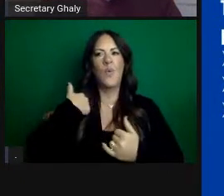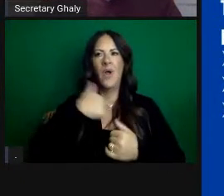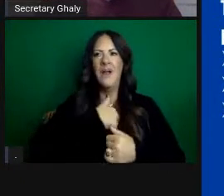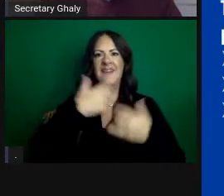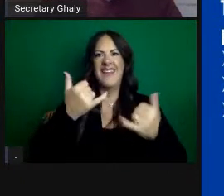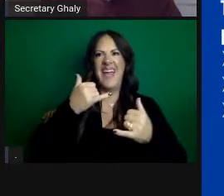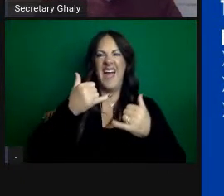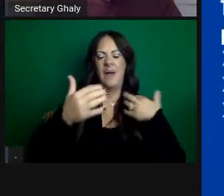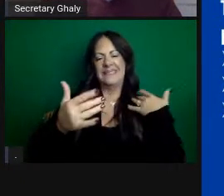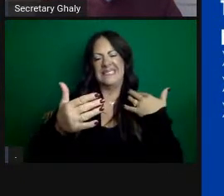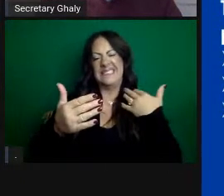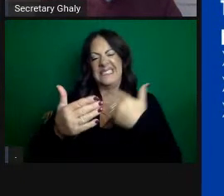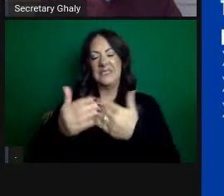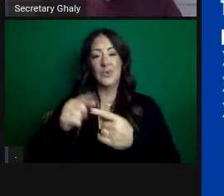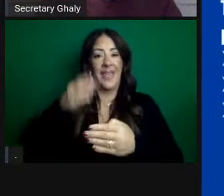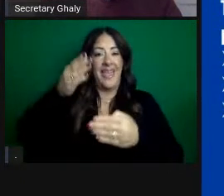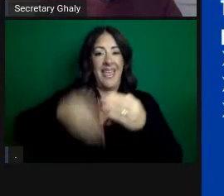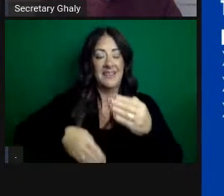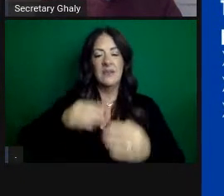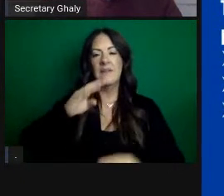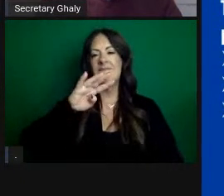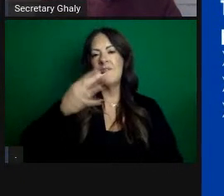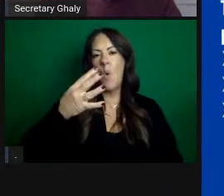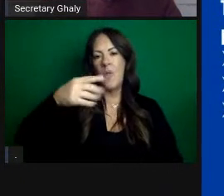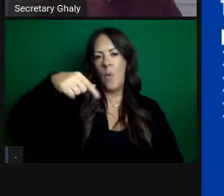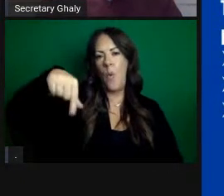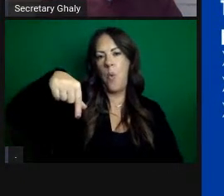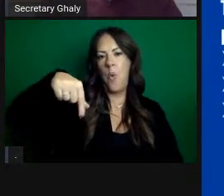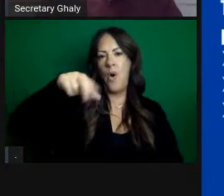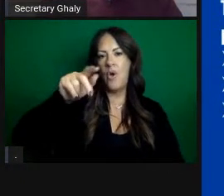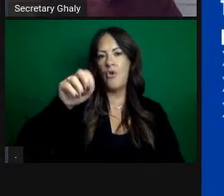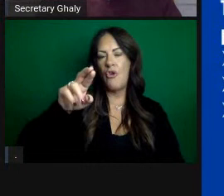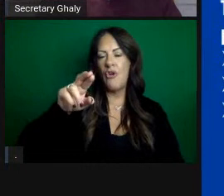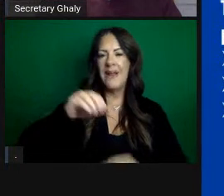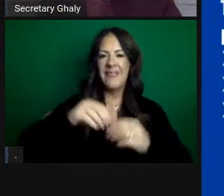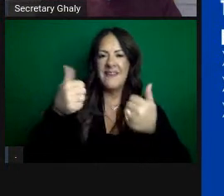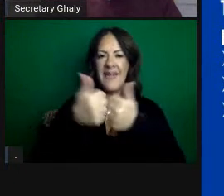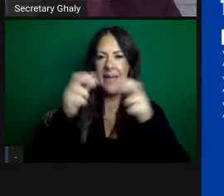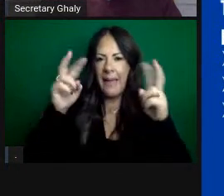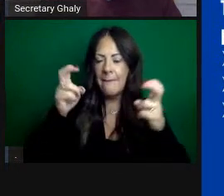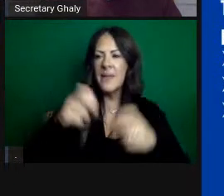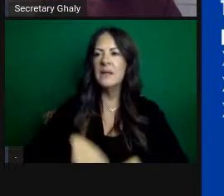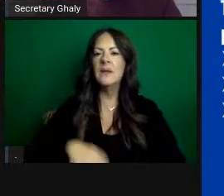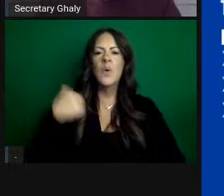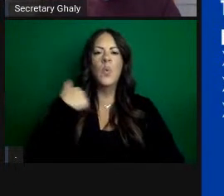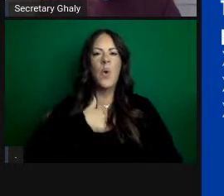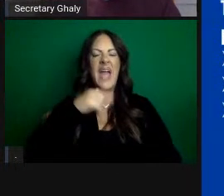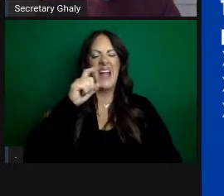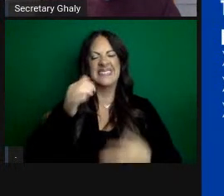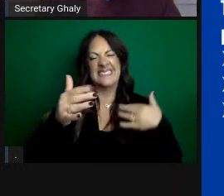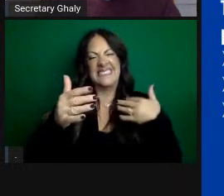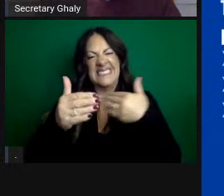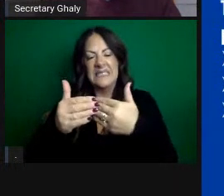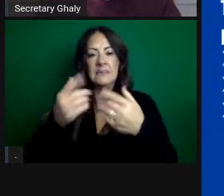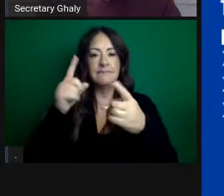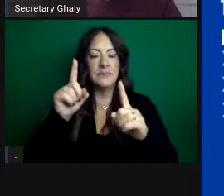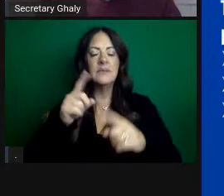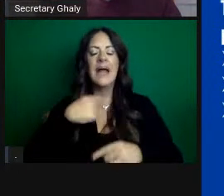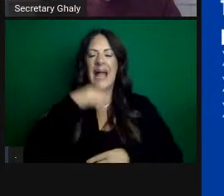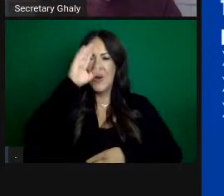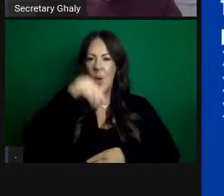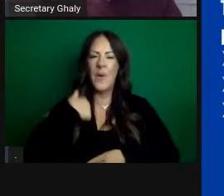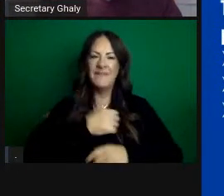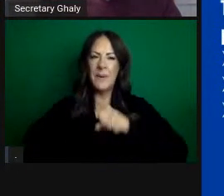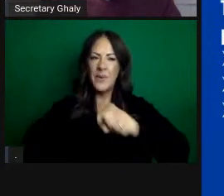to remind ourselves of these fundamentals, to remind ourselves to do them as much as we possibly can. I know in my own community,